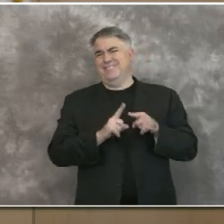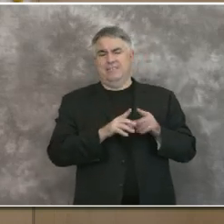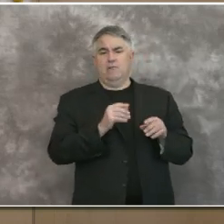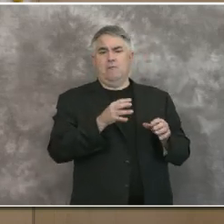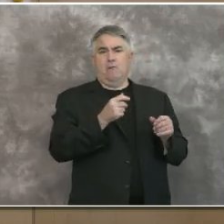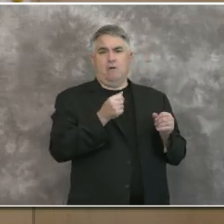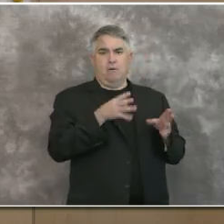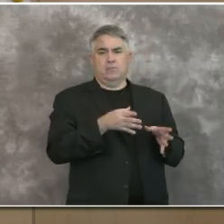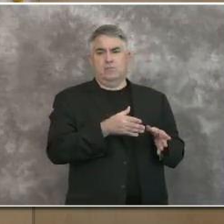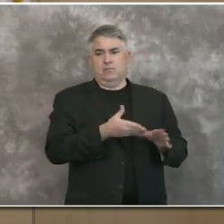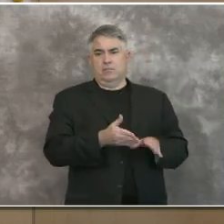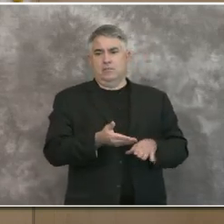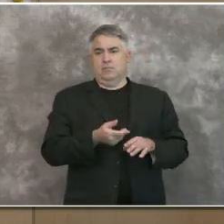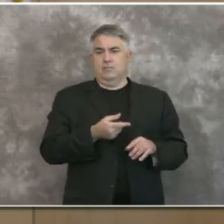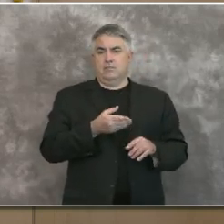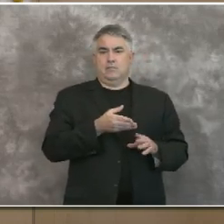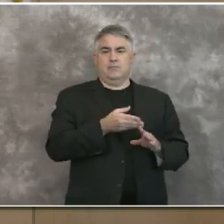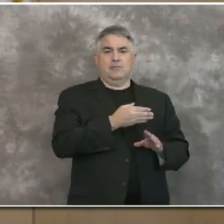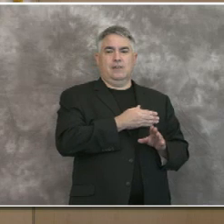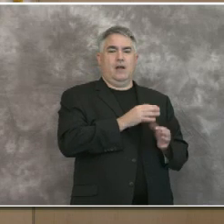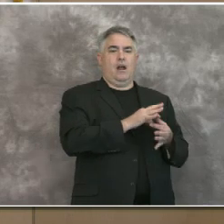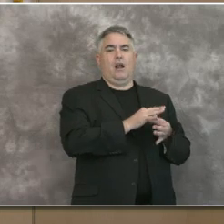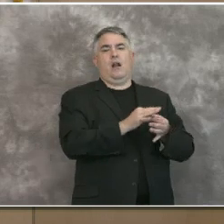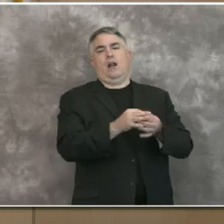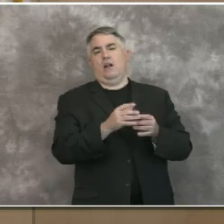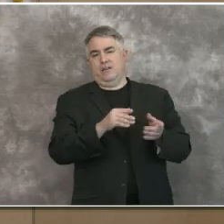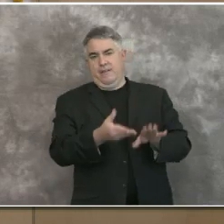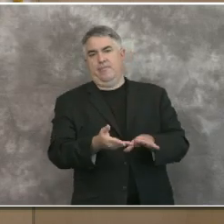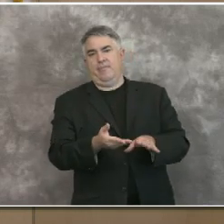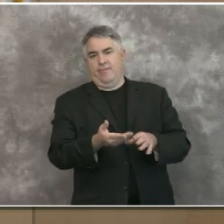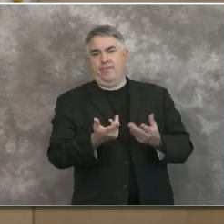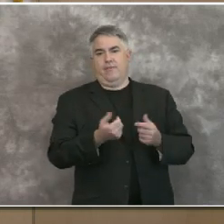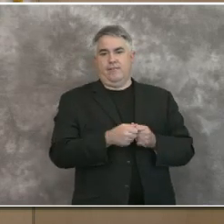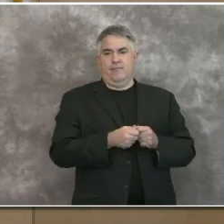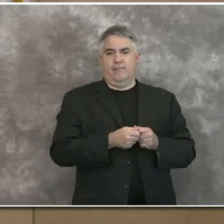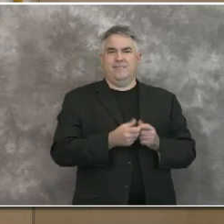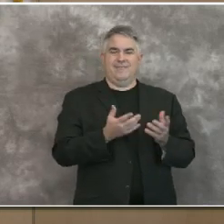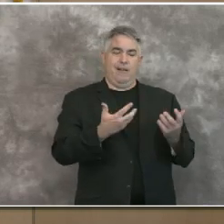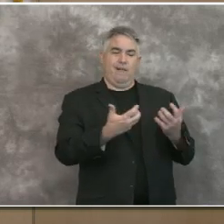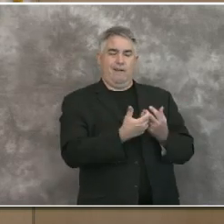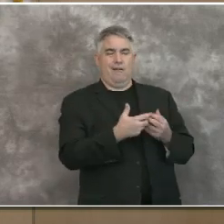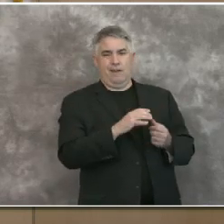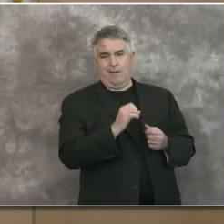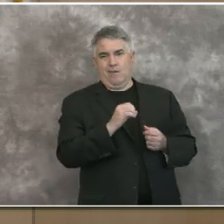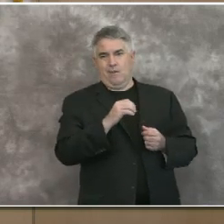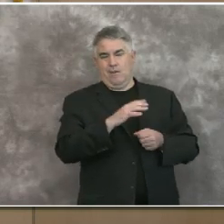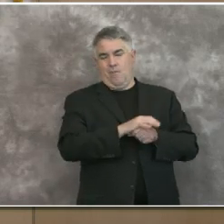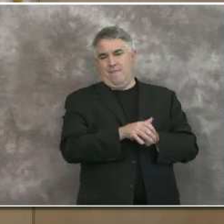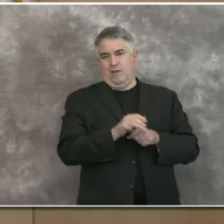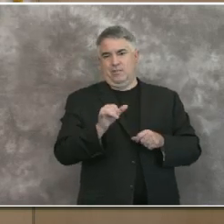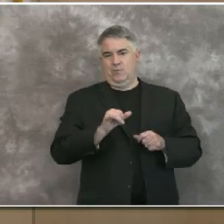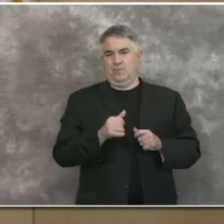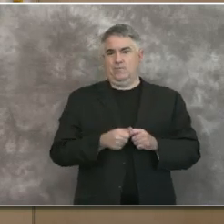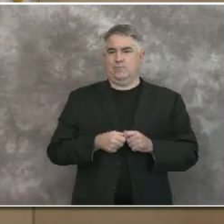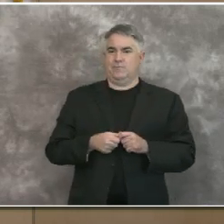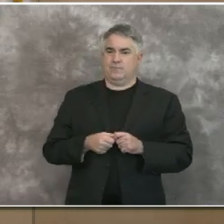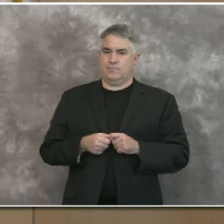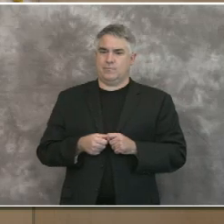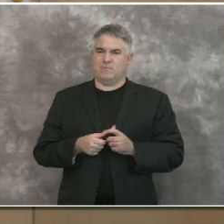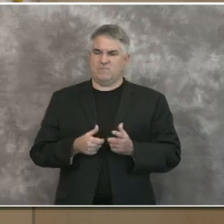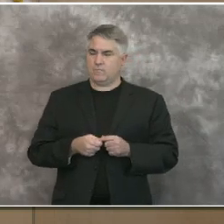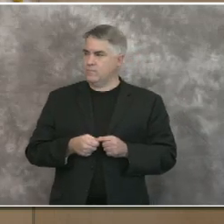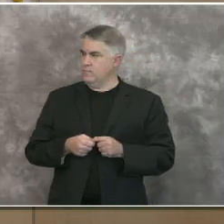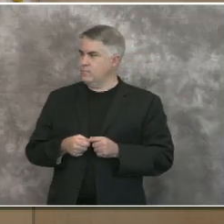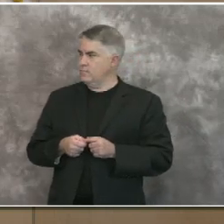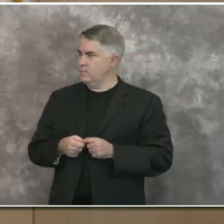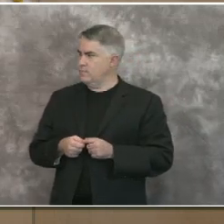morbidities as we call them. But basically they could have multiple conditions. And a large